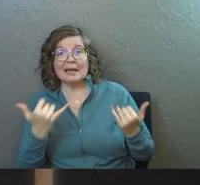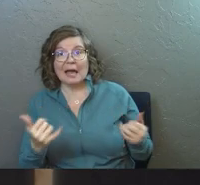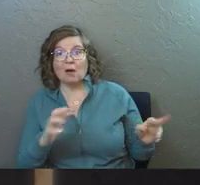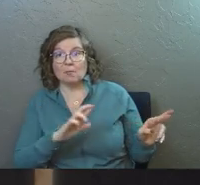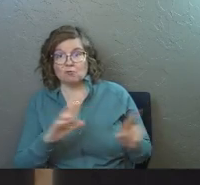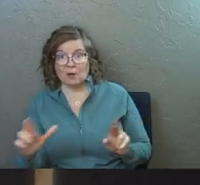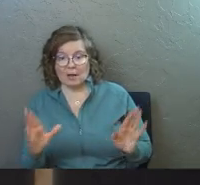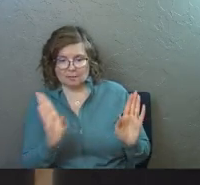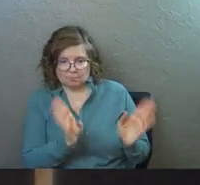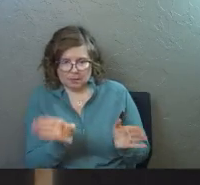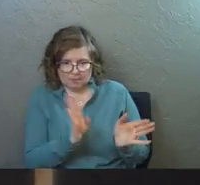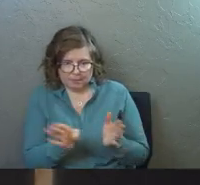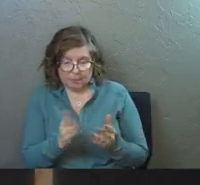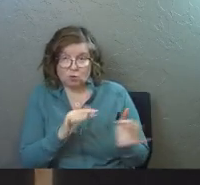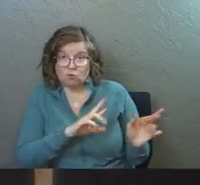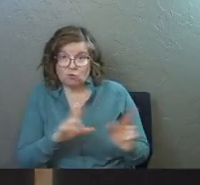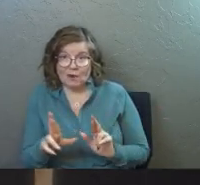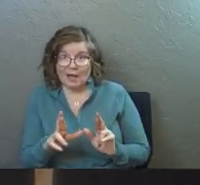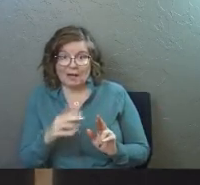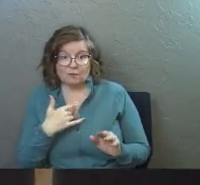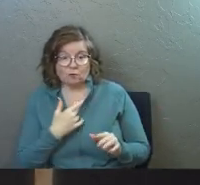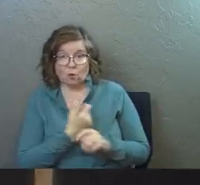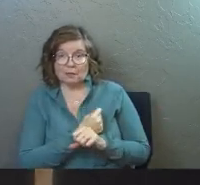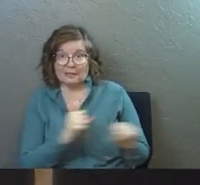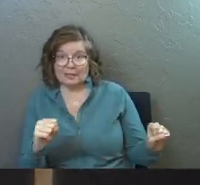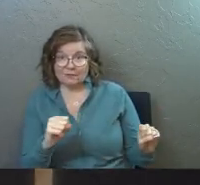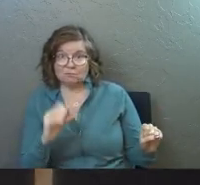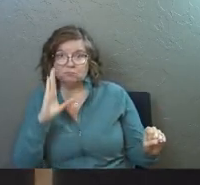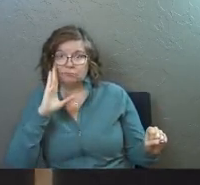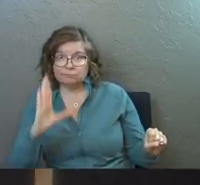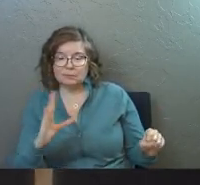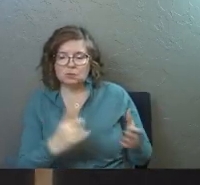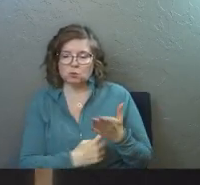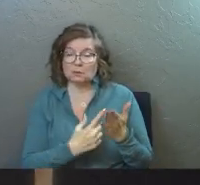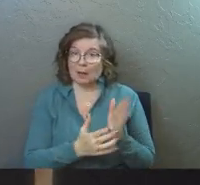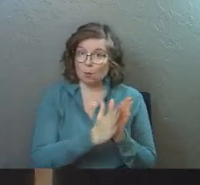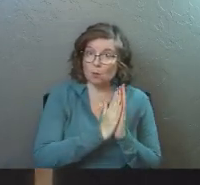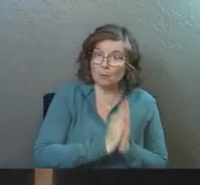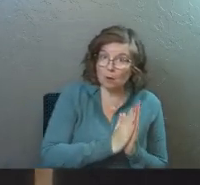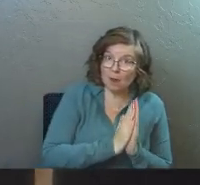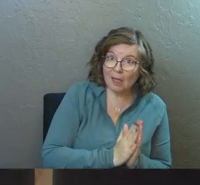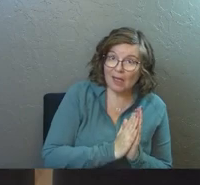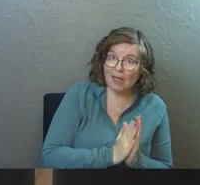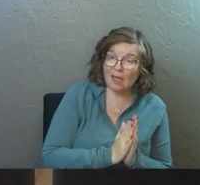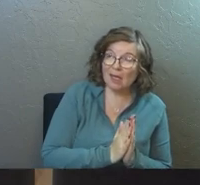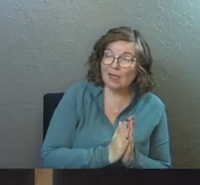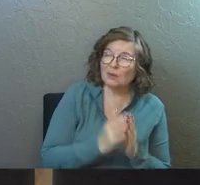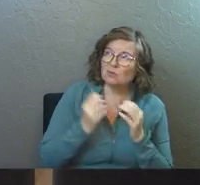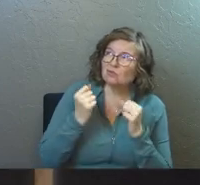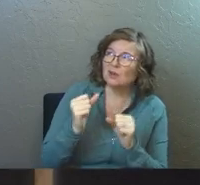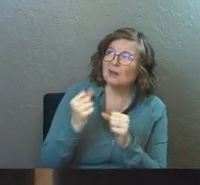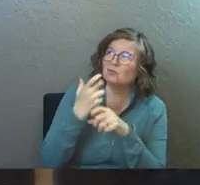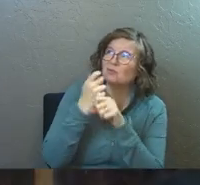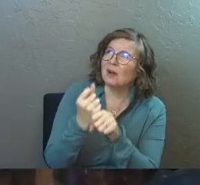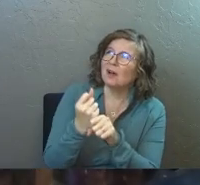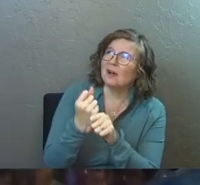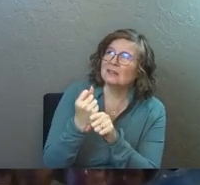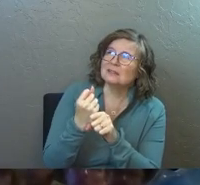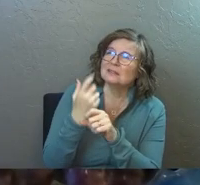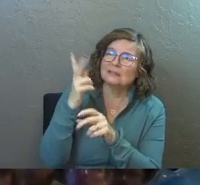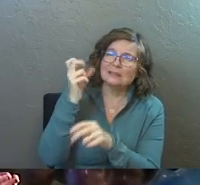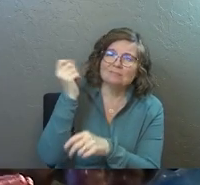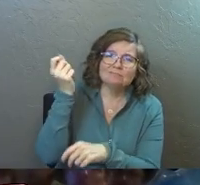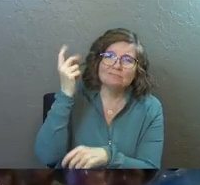The time is right for me to send my deliverer. Sometimes we are praying for something and we're trying to trust that God hears